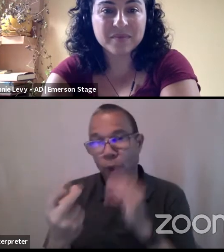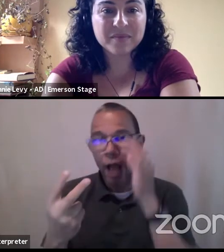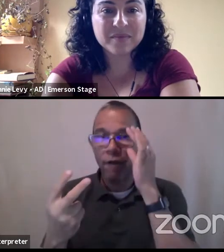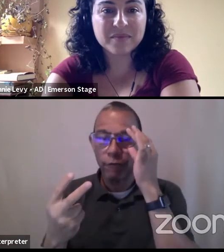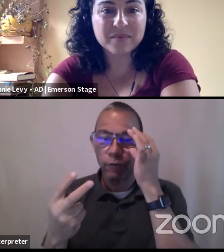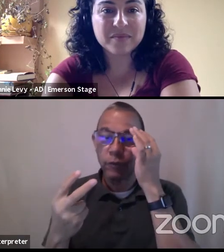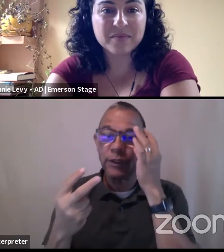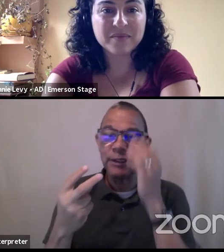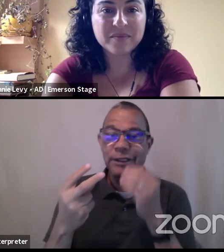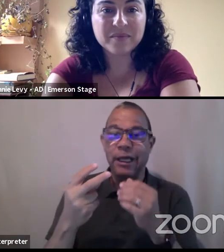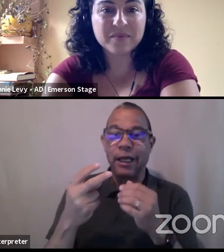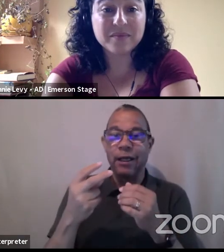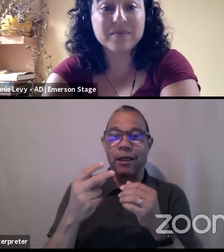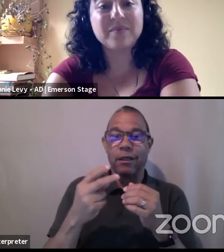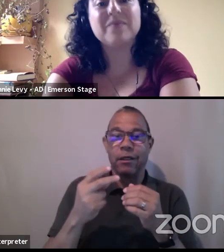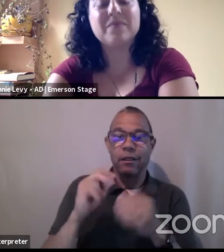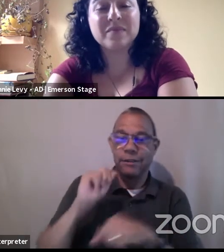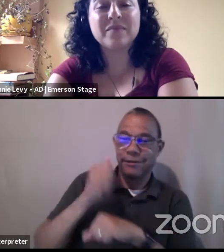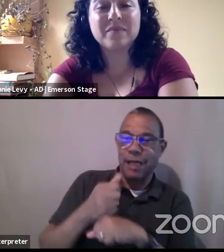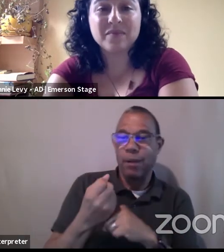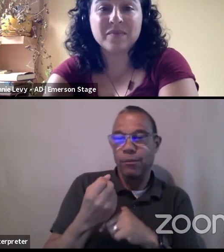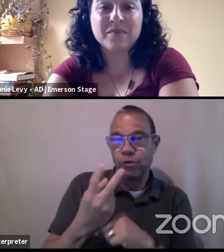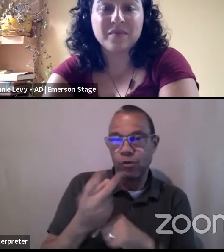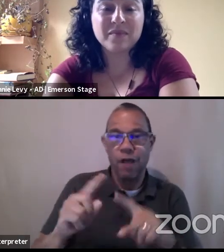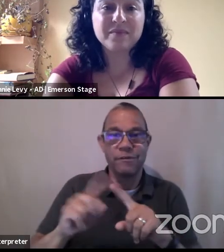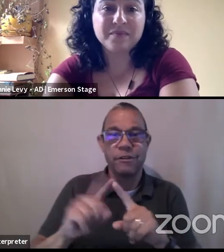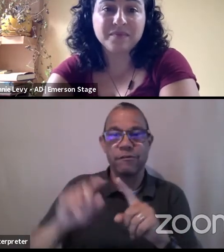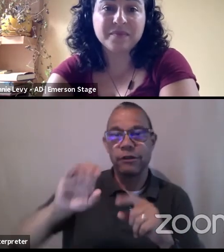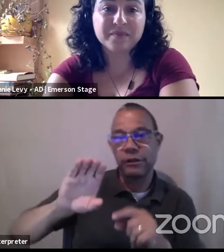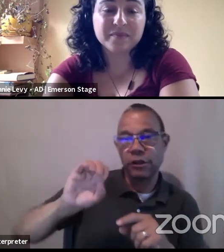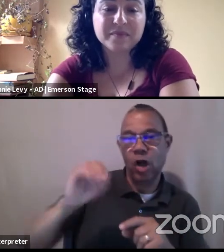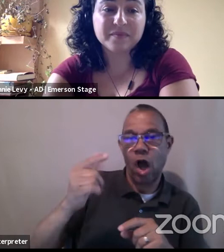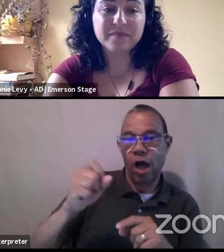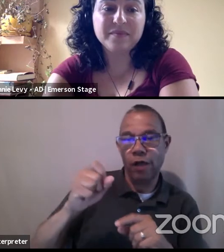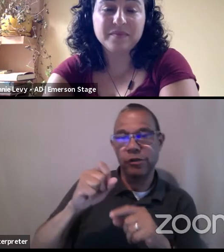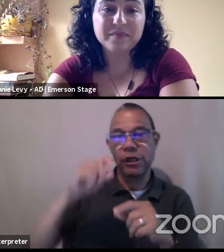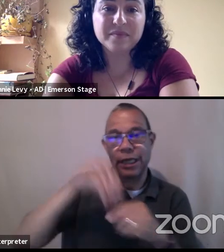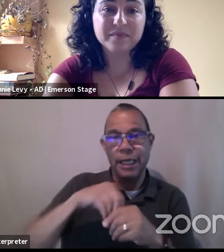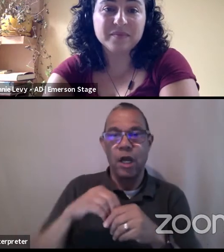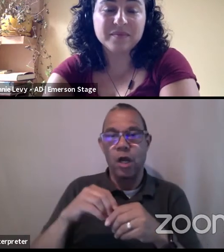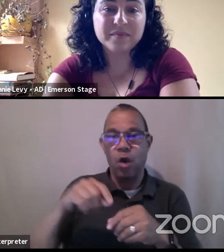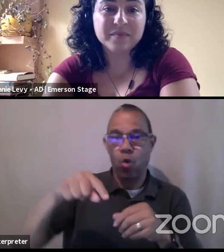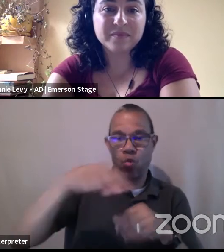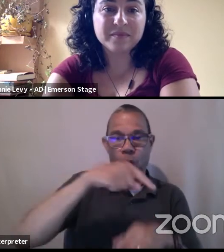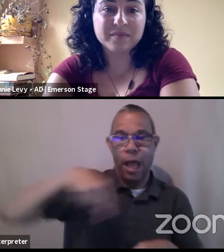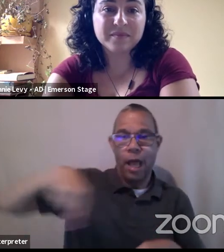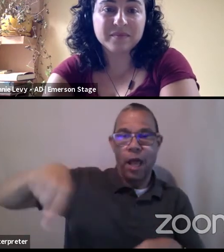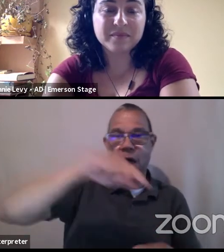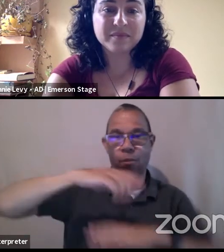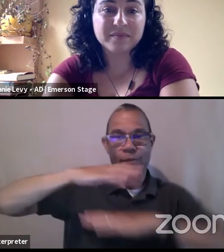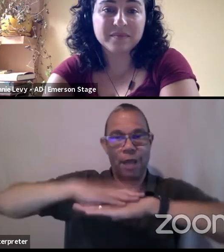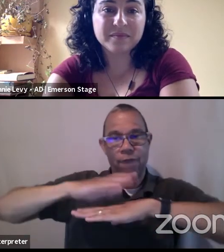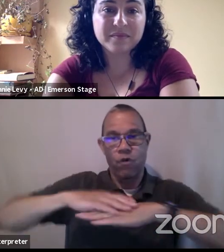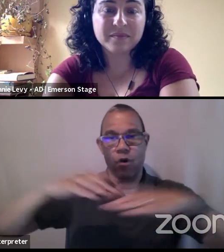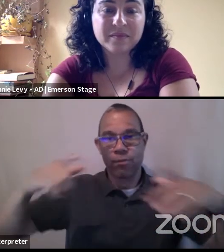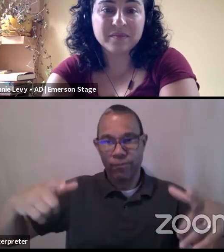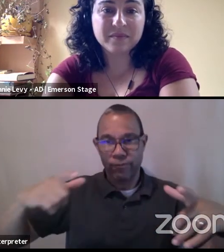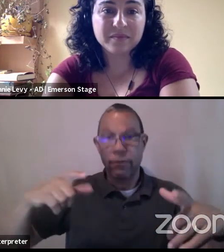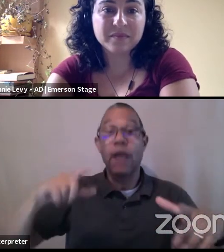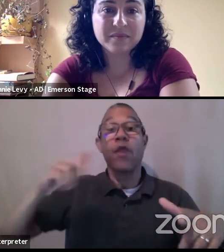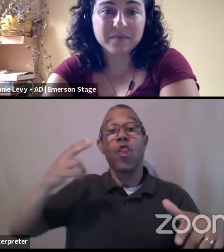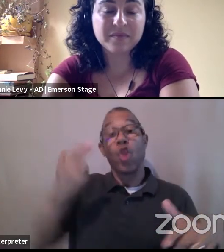12 o'clock around a round platform. And the other one was in the audience.